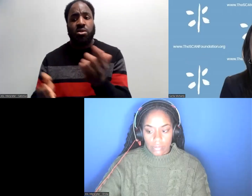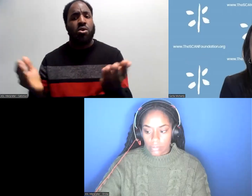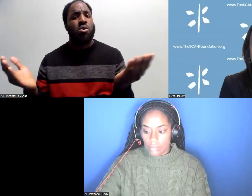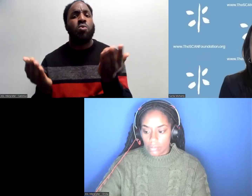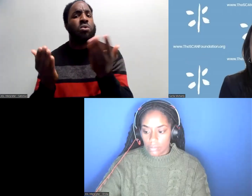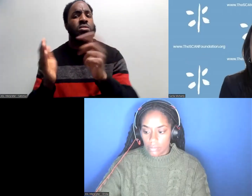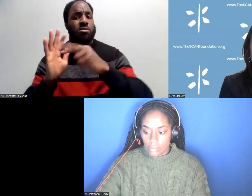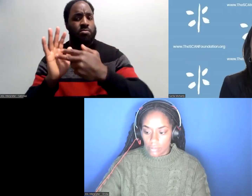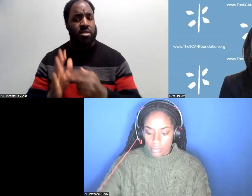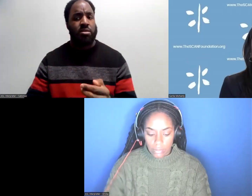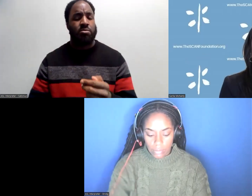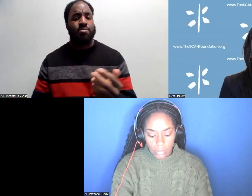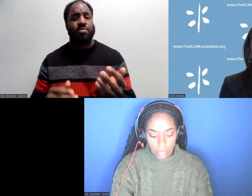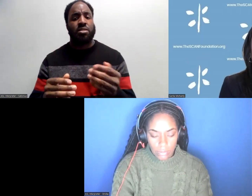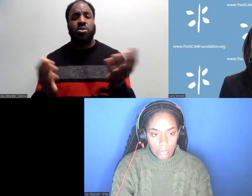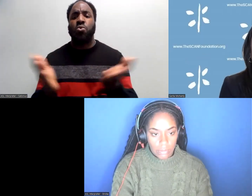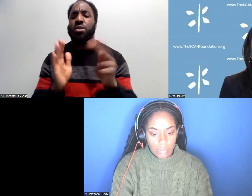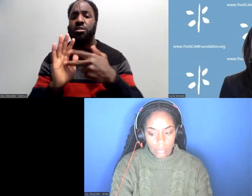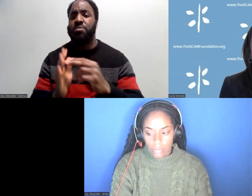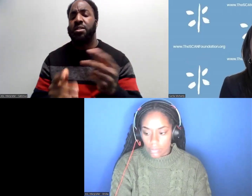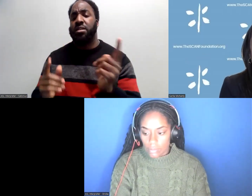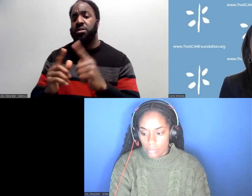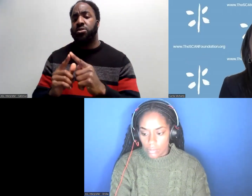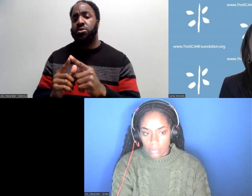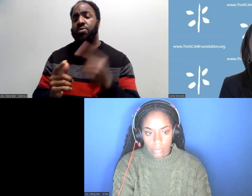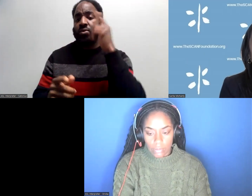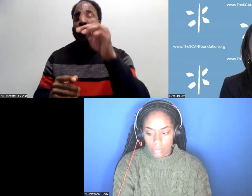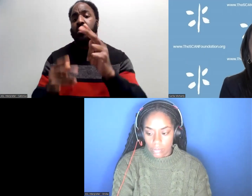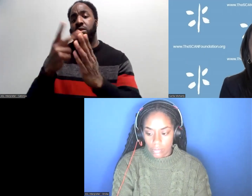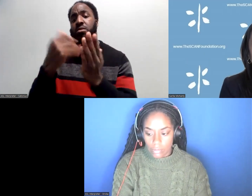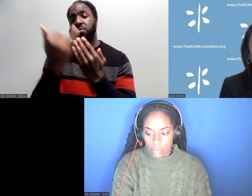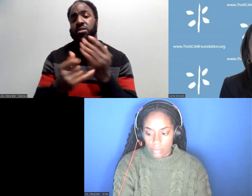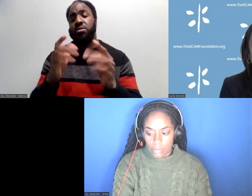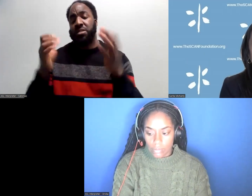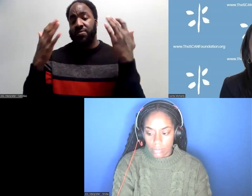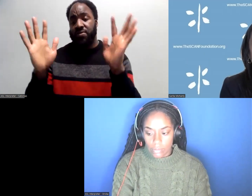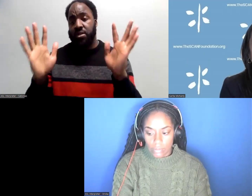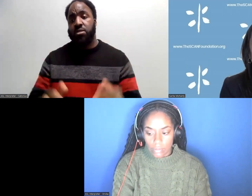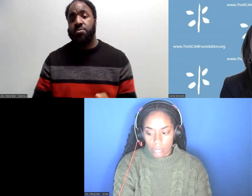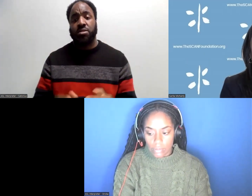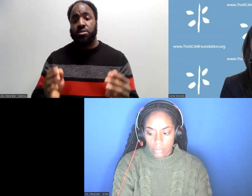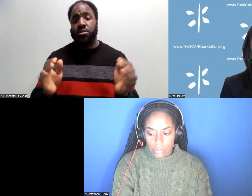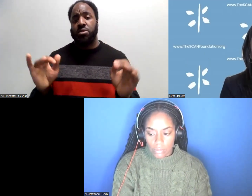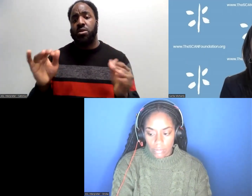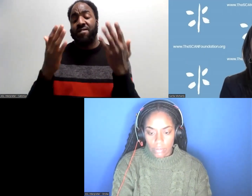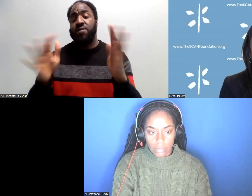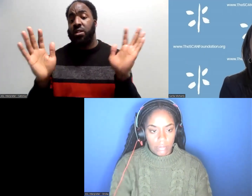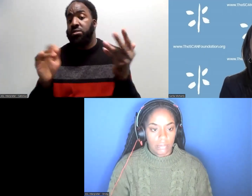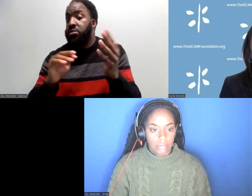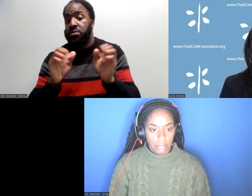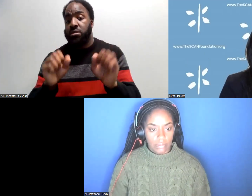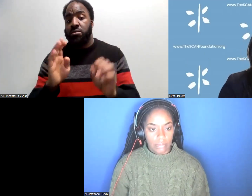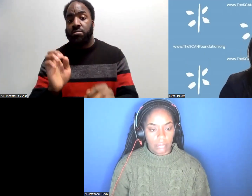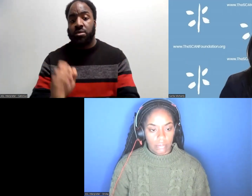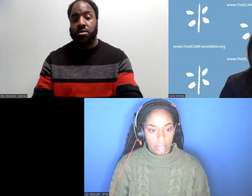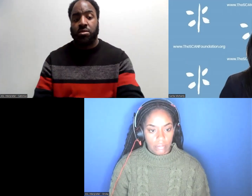signify? What does it mean for an initiative to be complete? You know, so complete could be, obviously